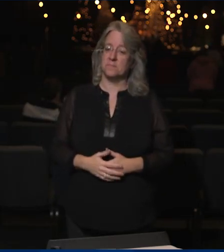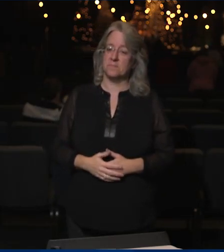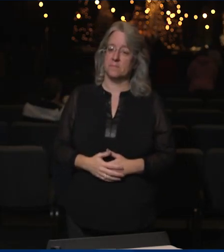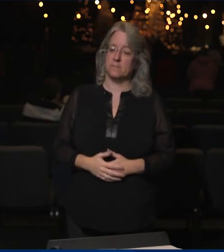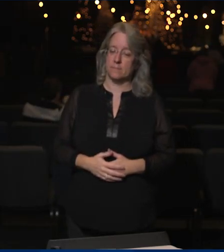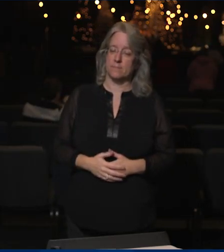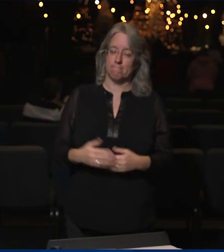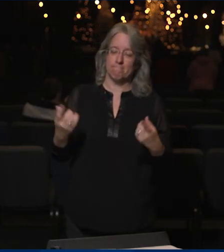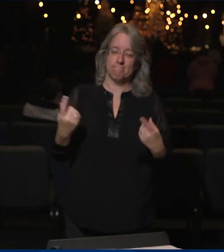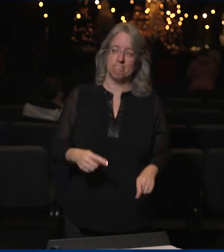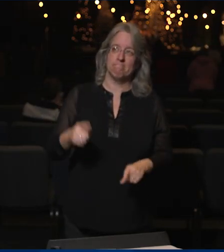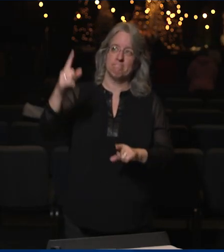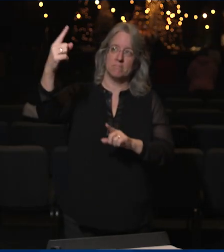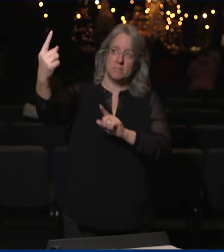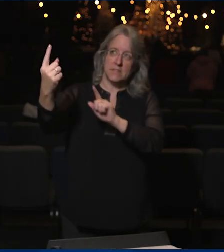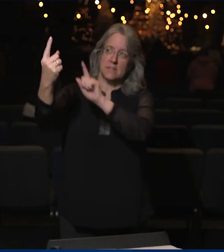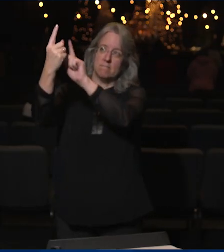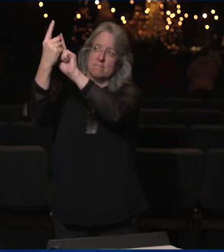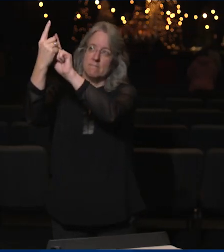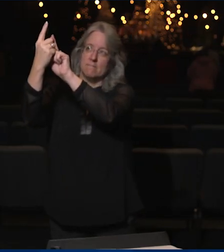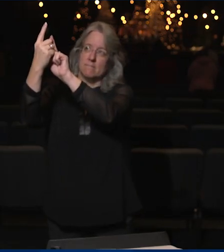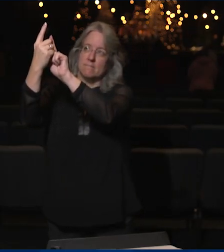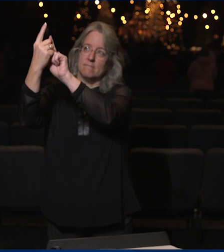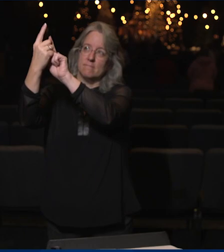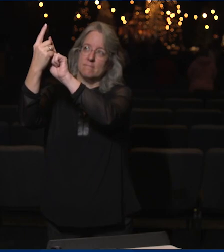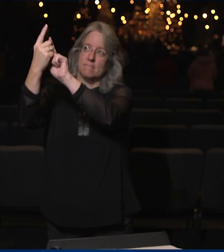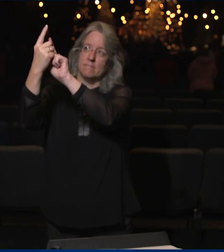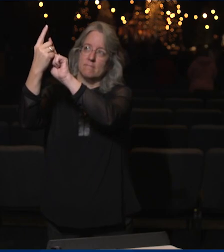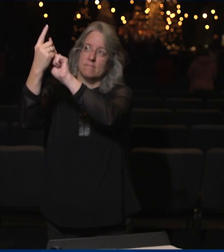You meet me here,